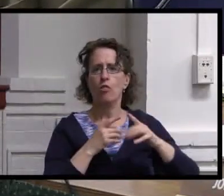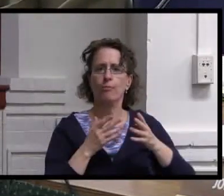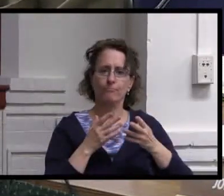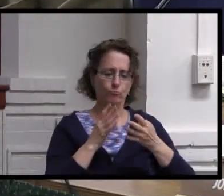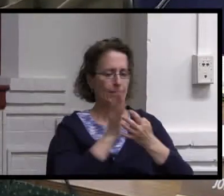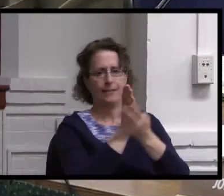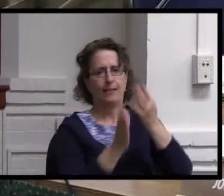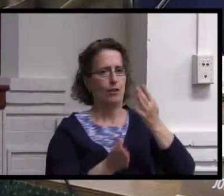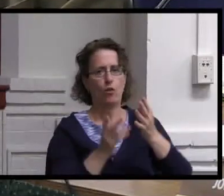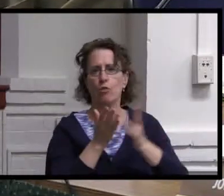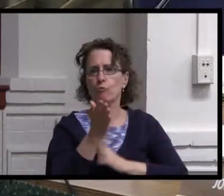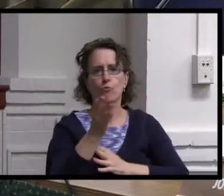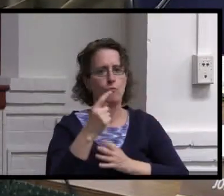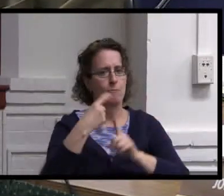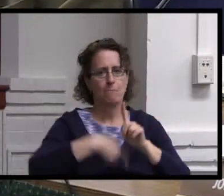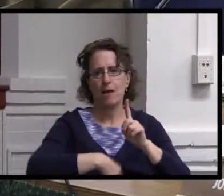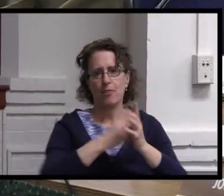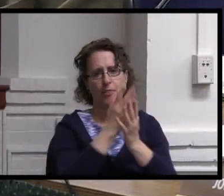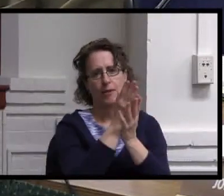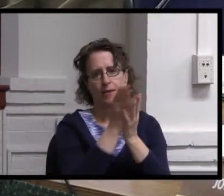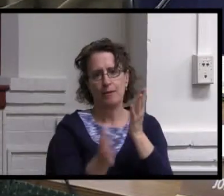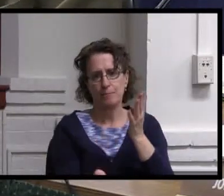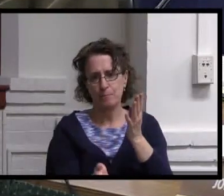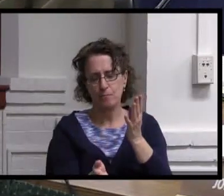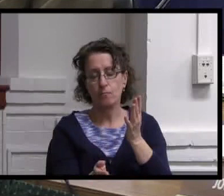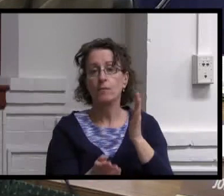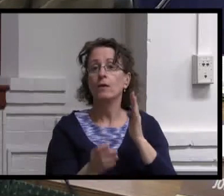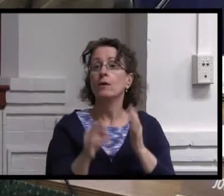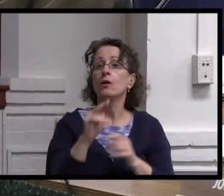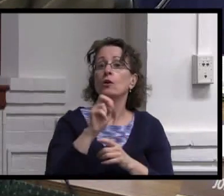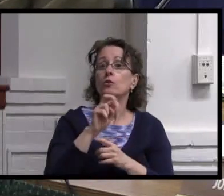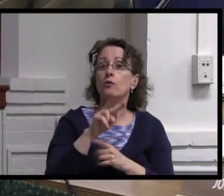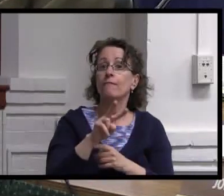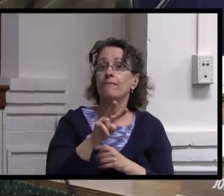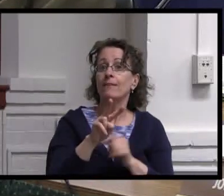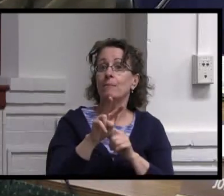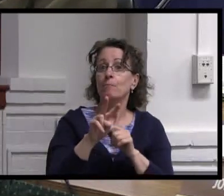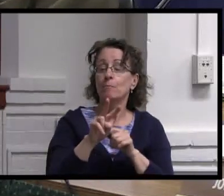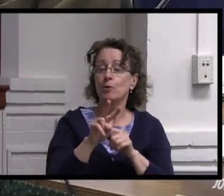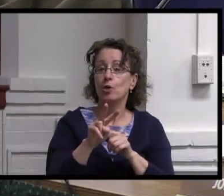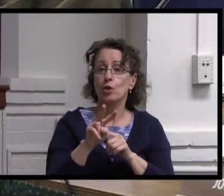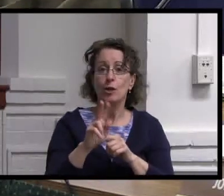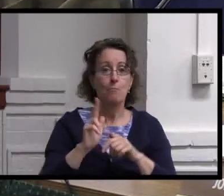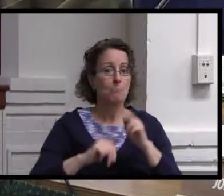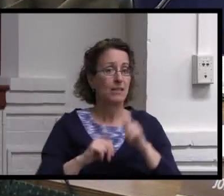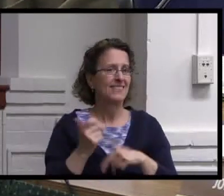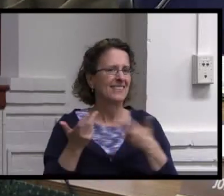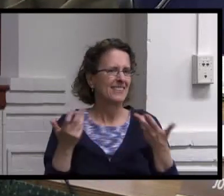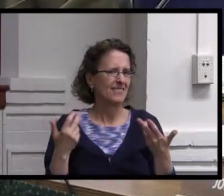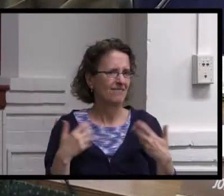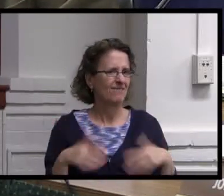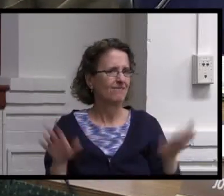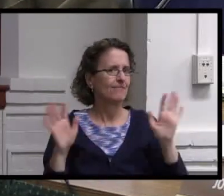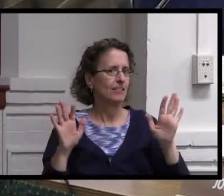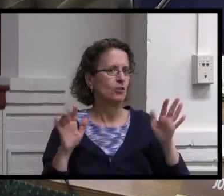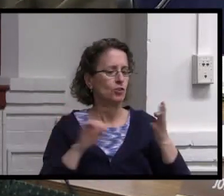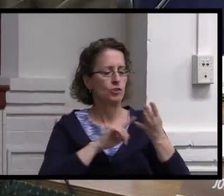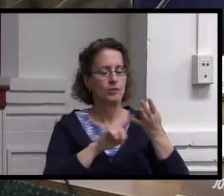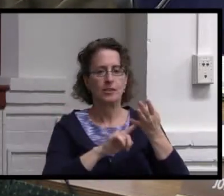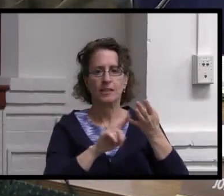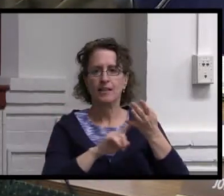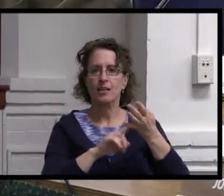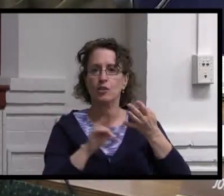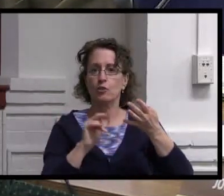that the project will be finished in November and then the station by the end of November be